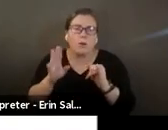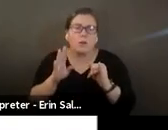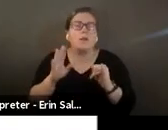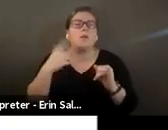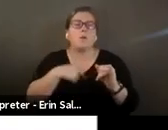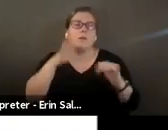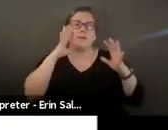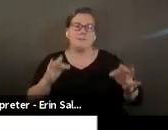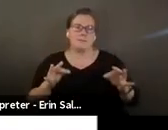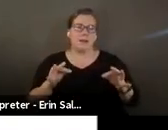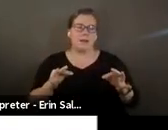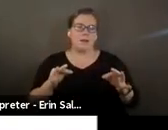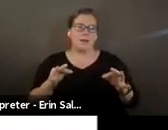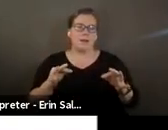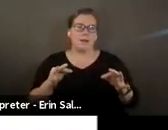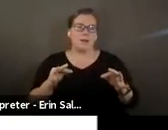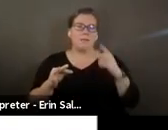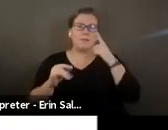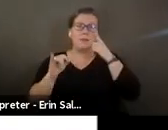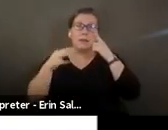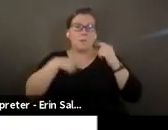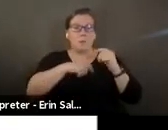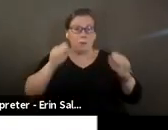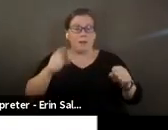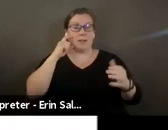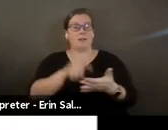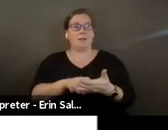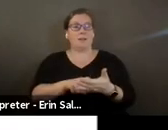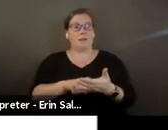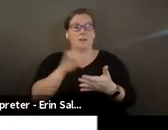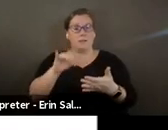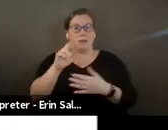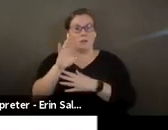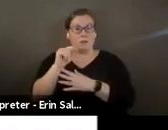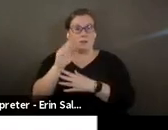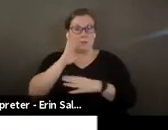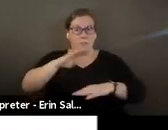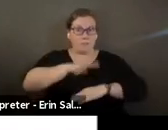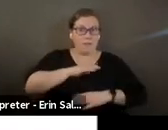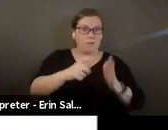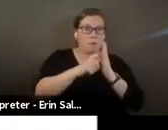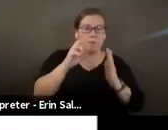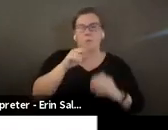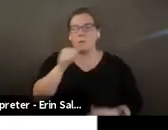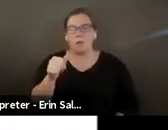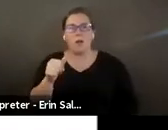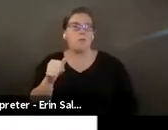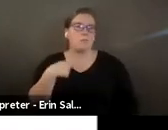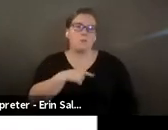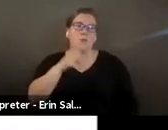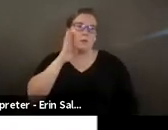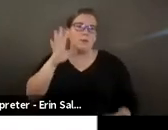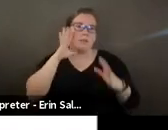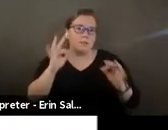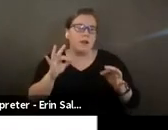call. And as long as we can tell if that receipt is going to meet our requirements or not, we will make that call and we will